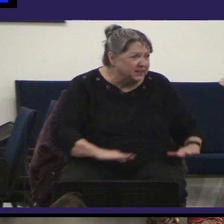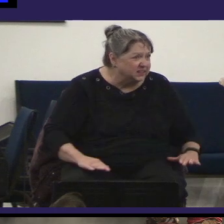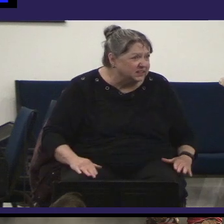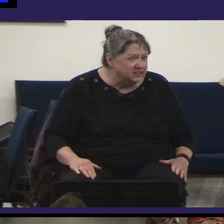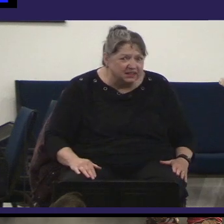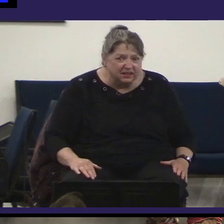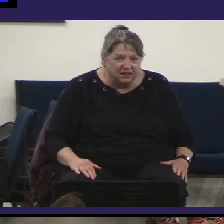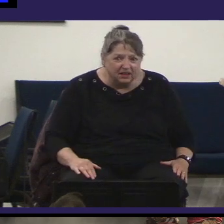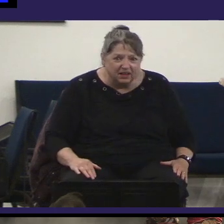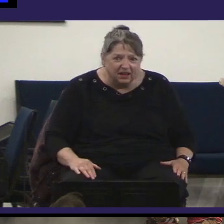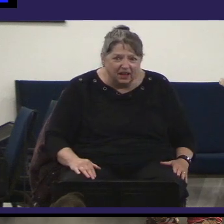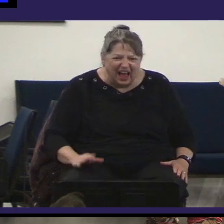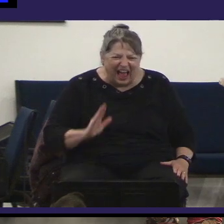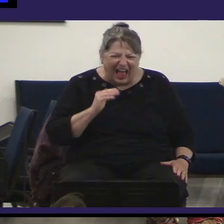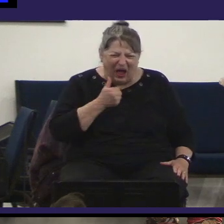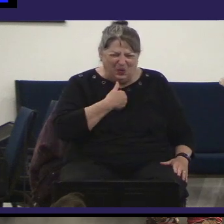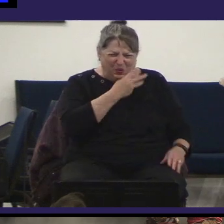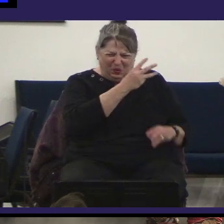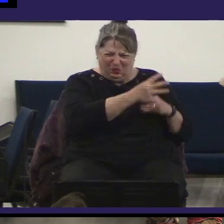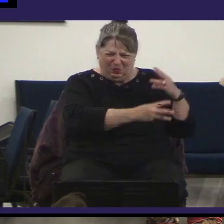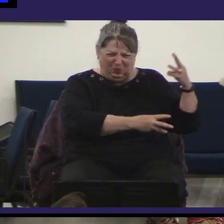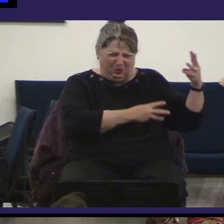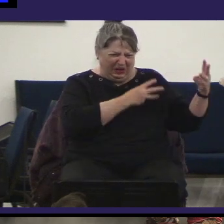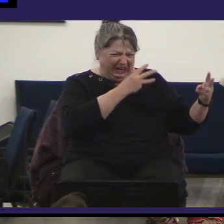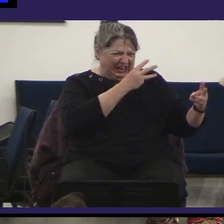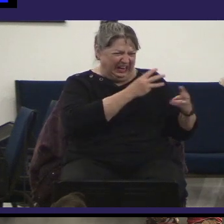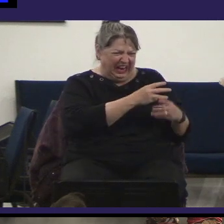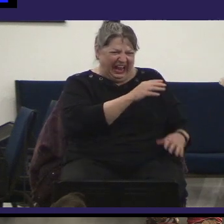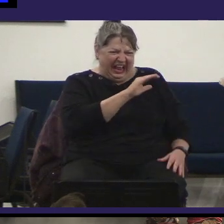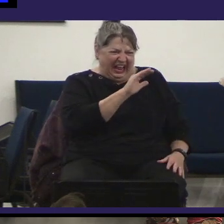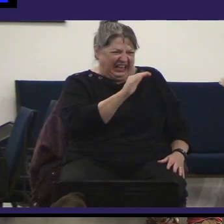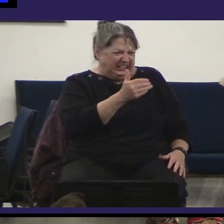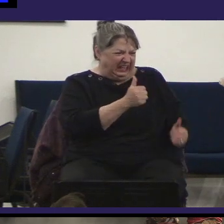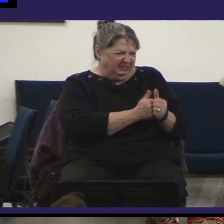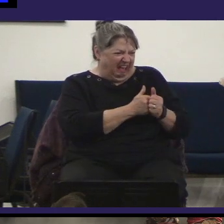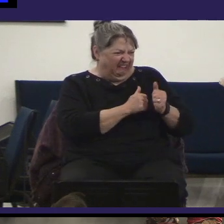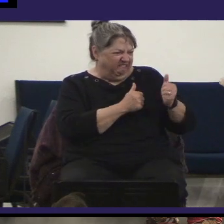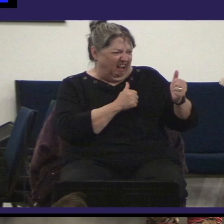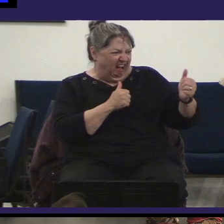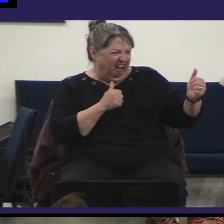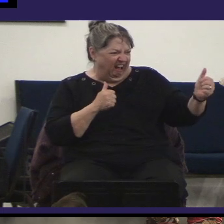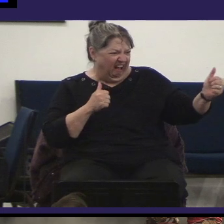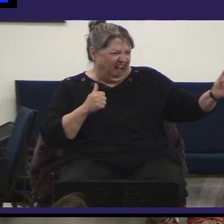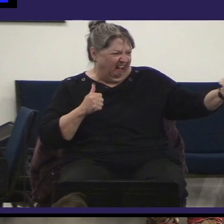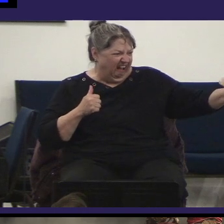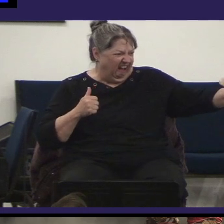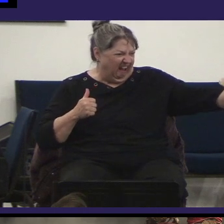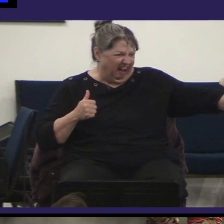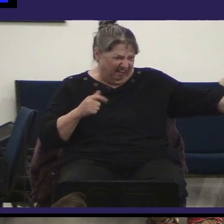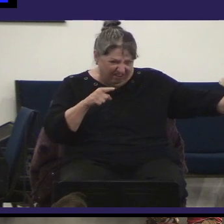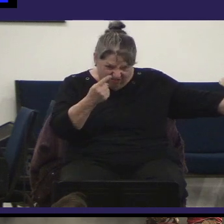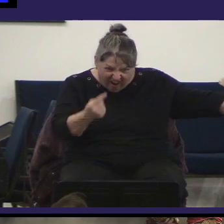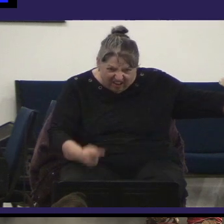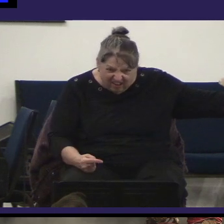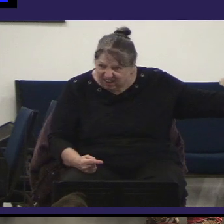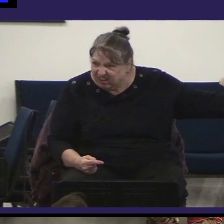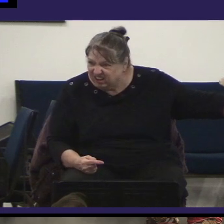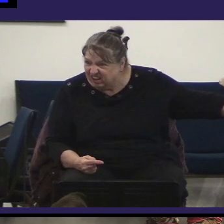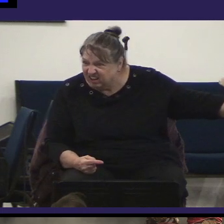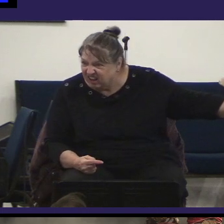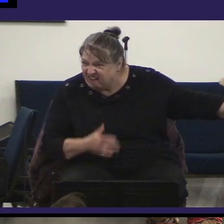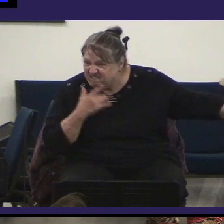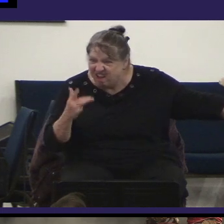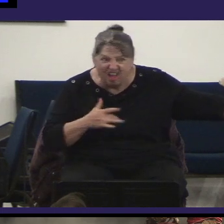that our world seems to be getting further and further and further away from. Do you feel what I'm feeling? You feel